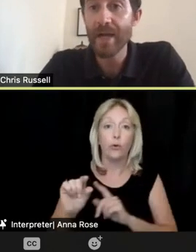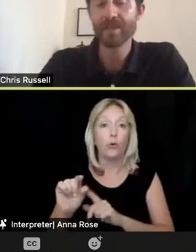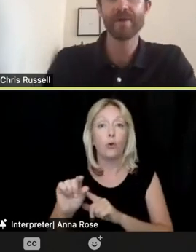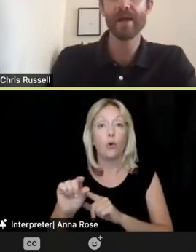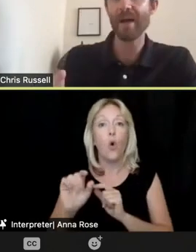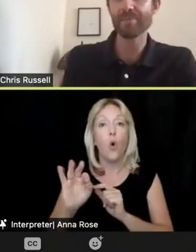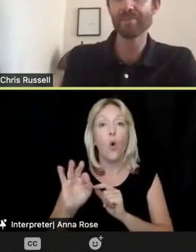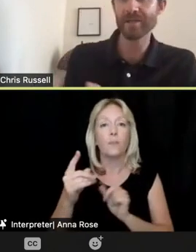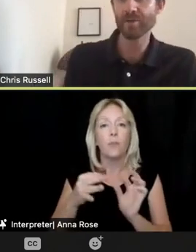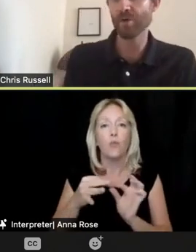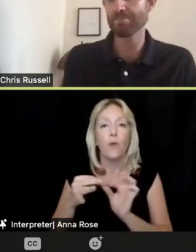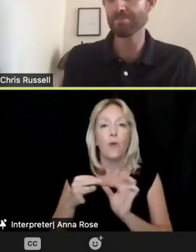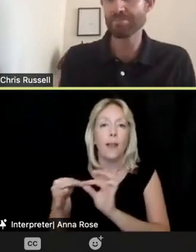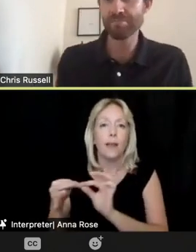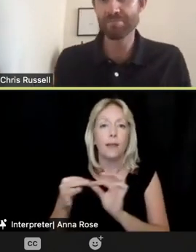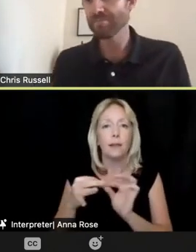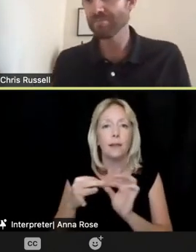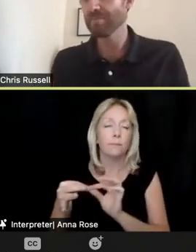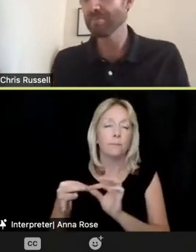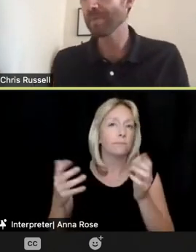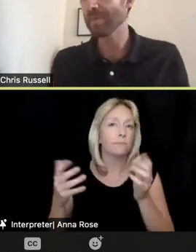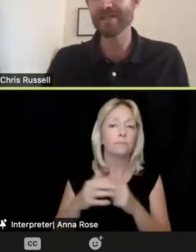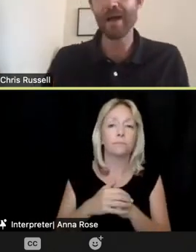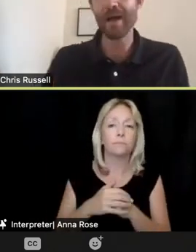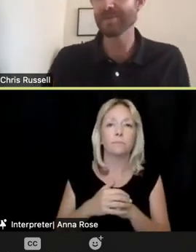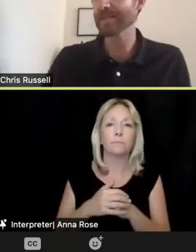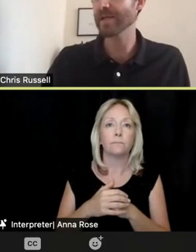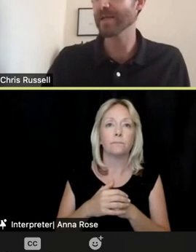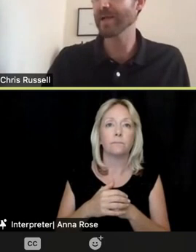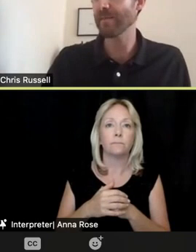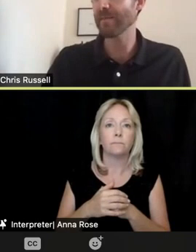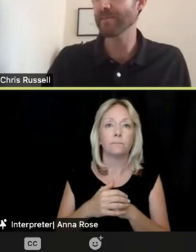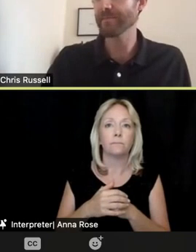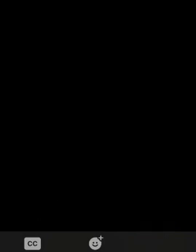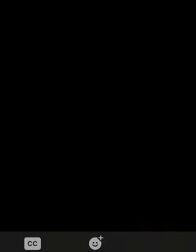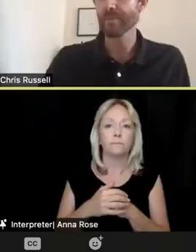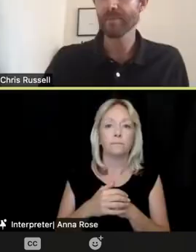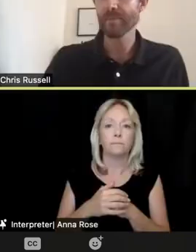associated objects, right? Objects or pieces of objects that